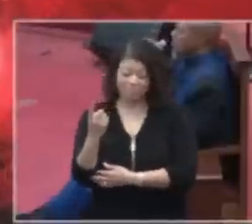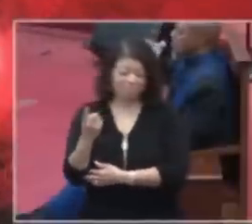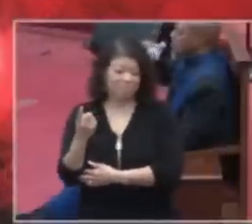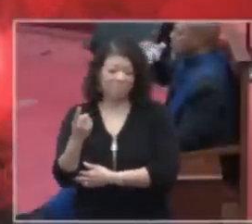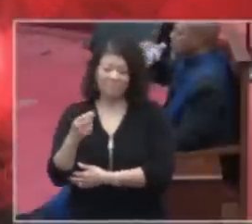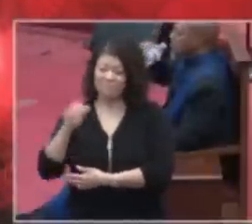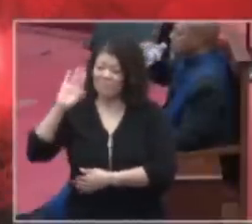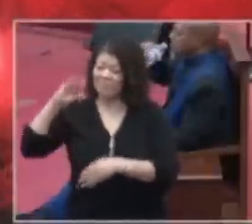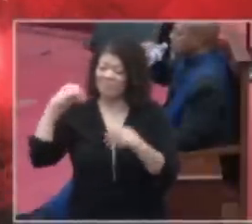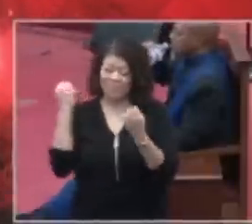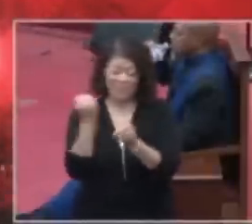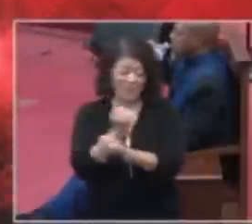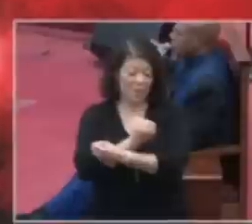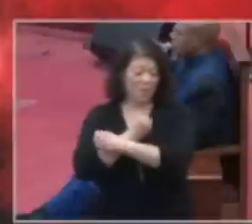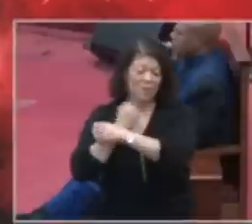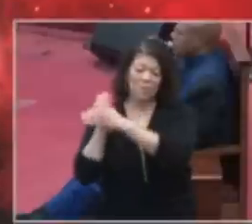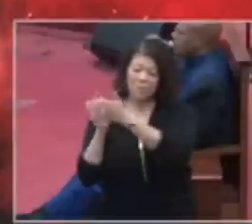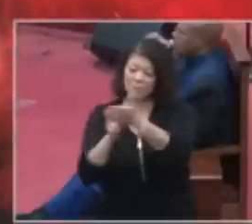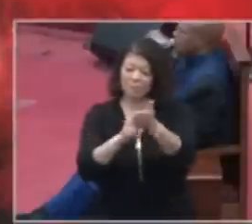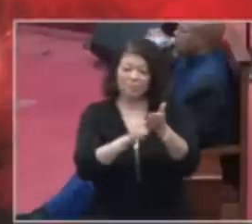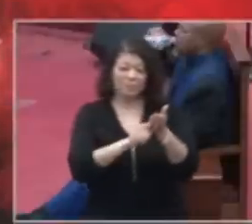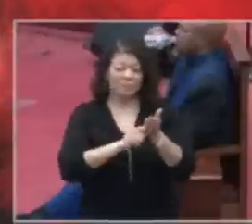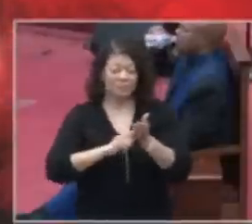inconceivable. The love that he shows is